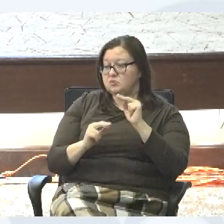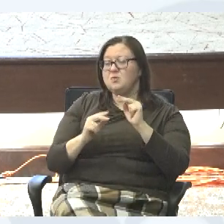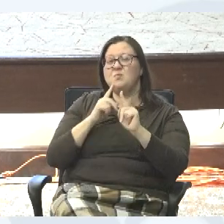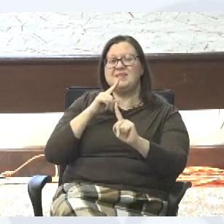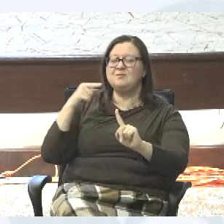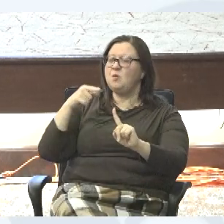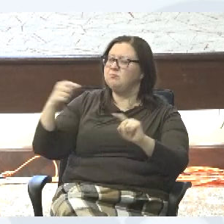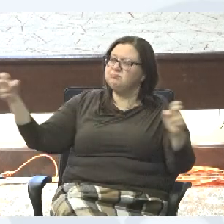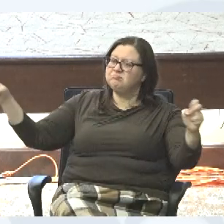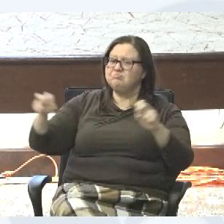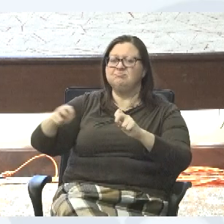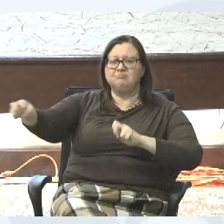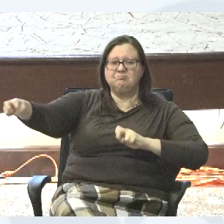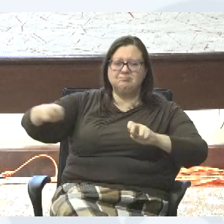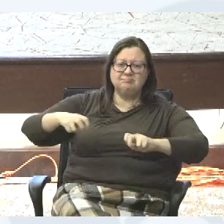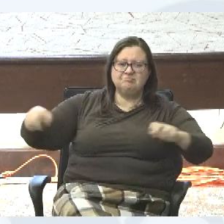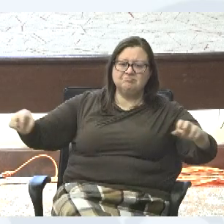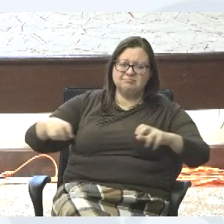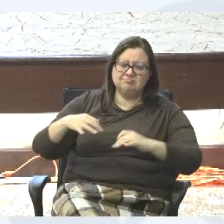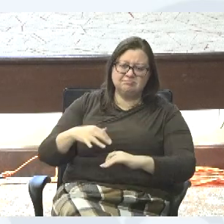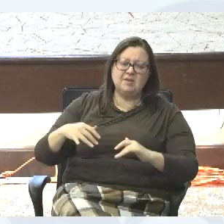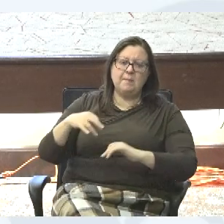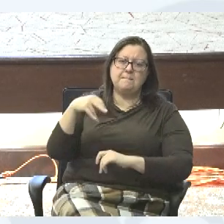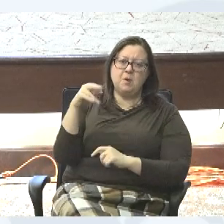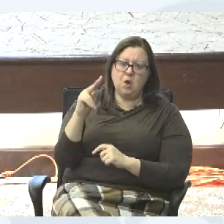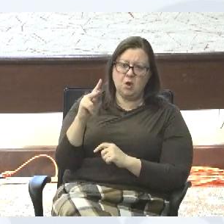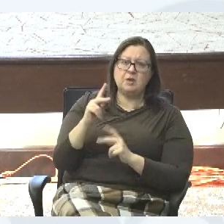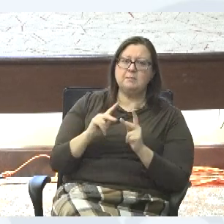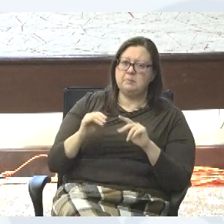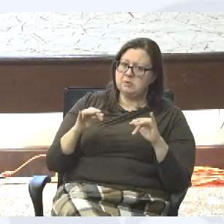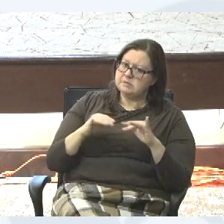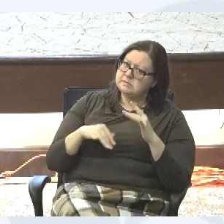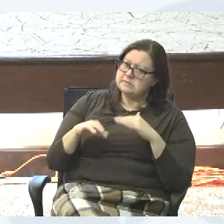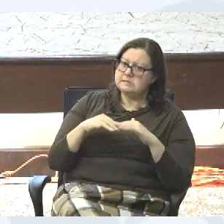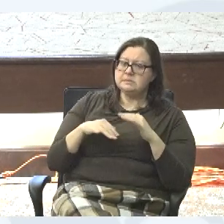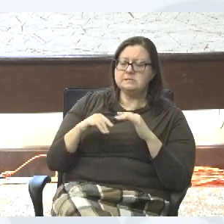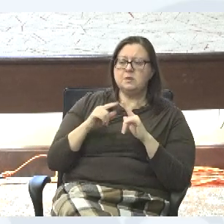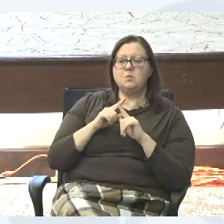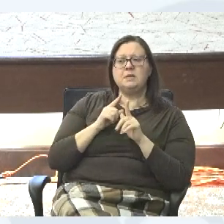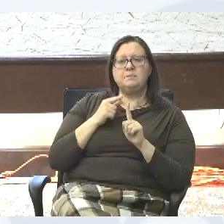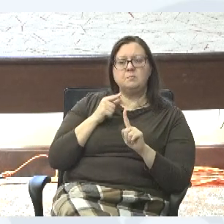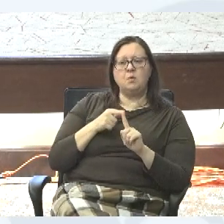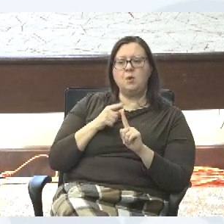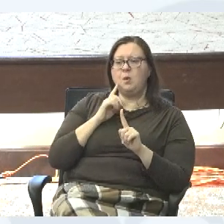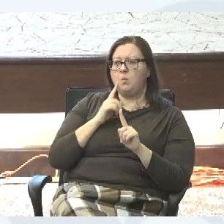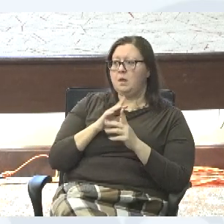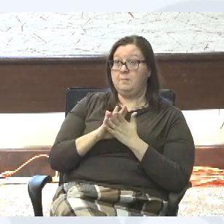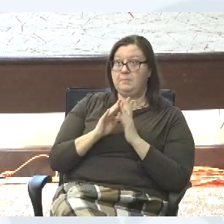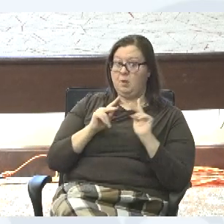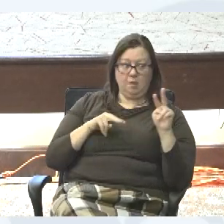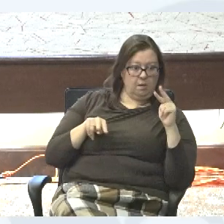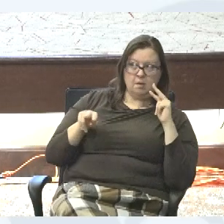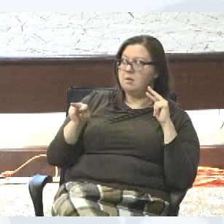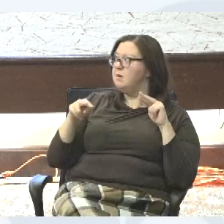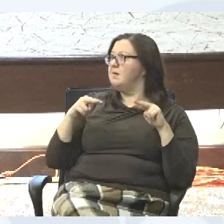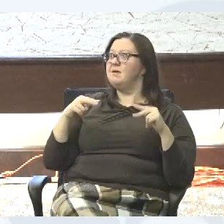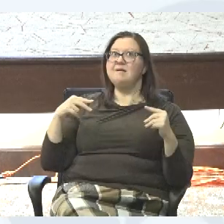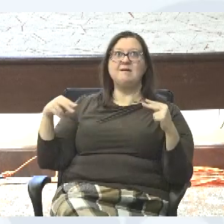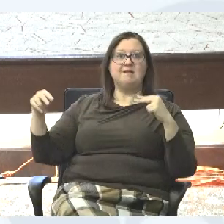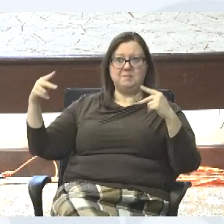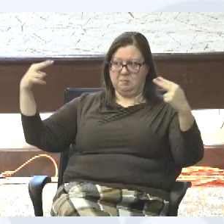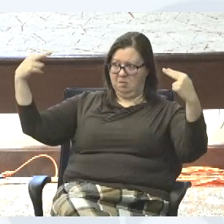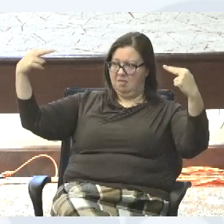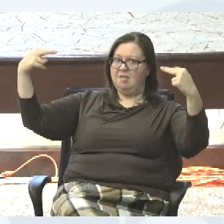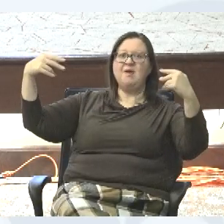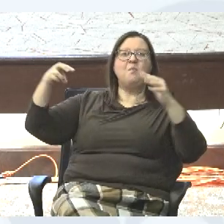destination park that'll be really, I'm to the point to say it's going to turn heads from throughout the state on what we're